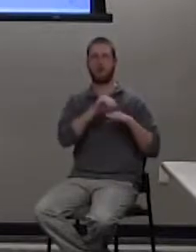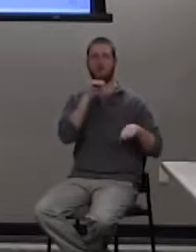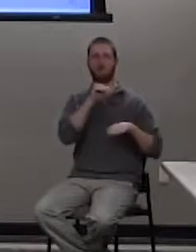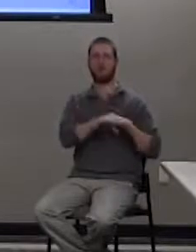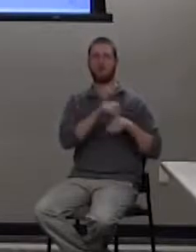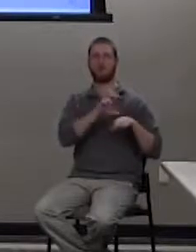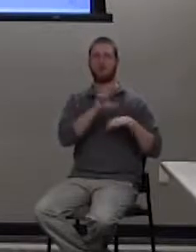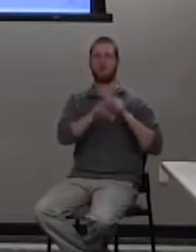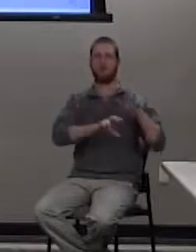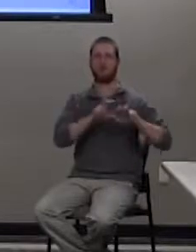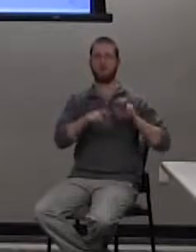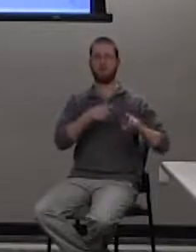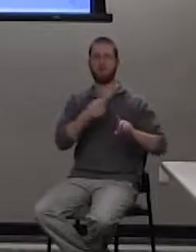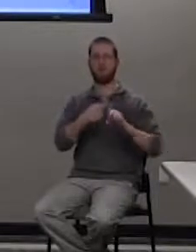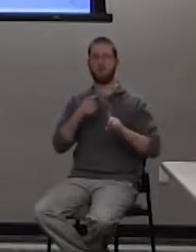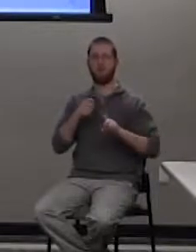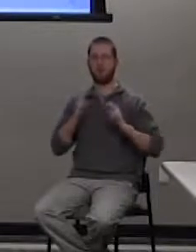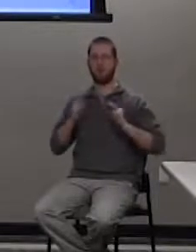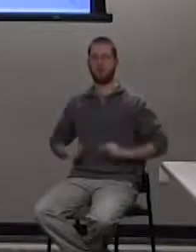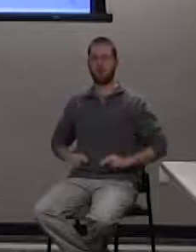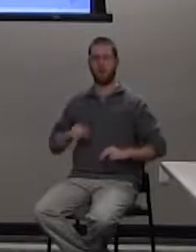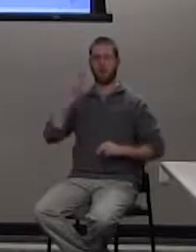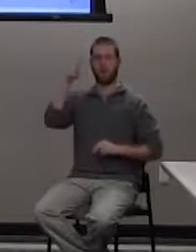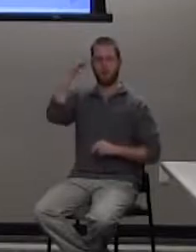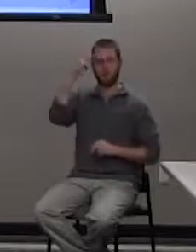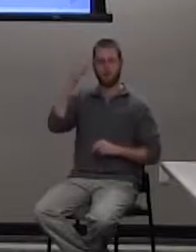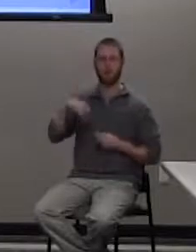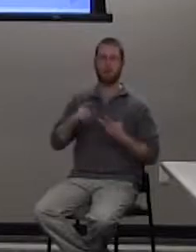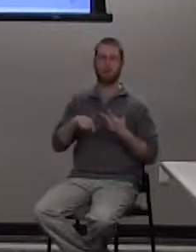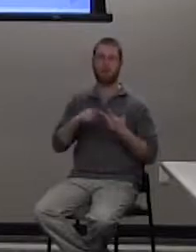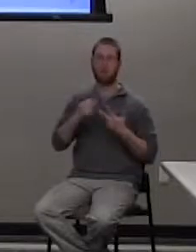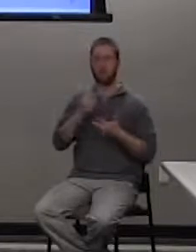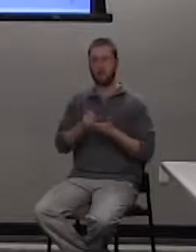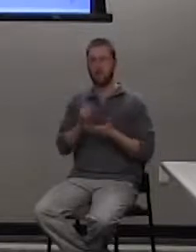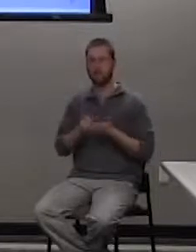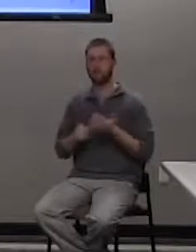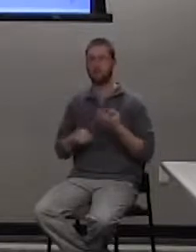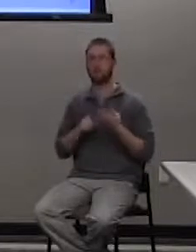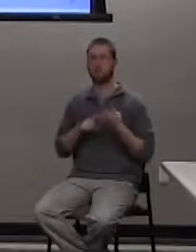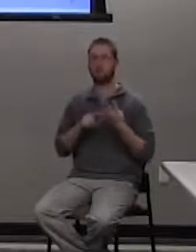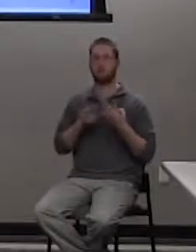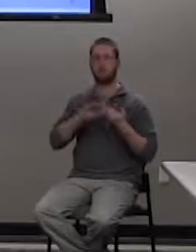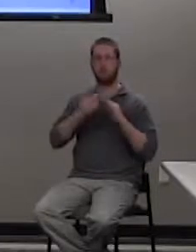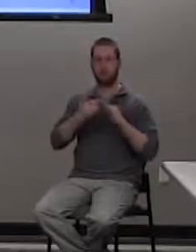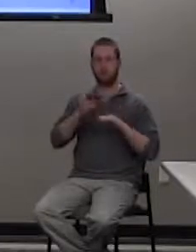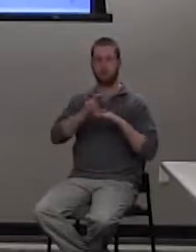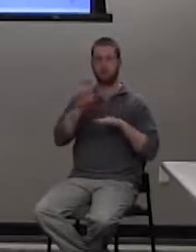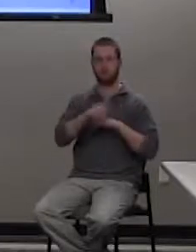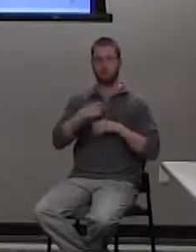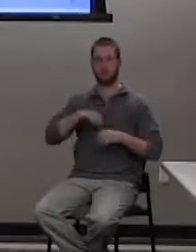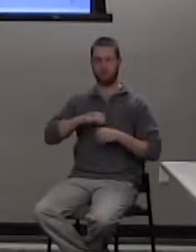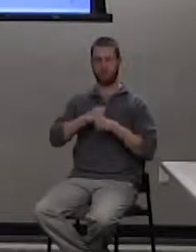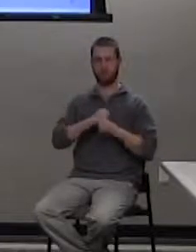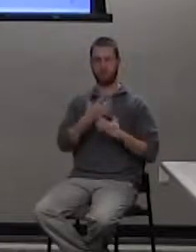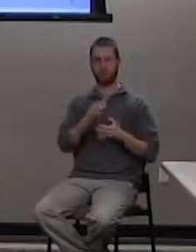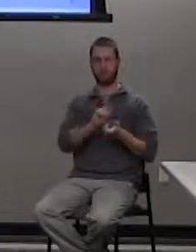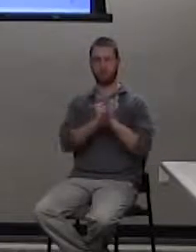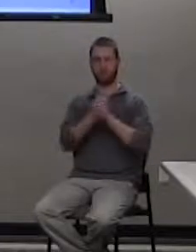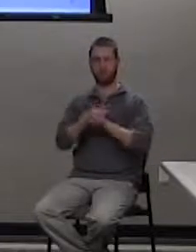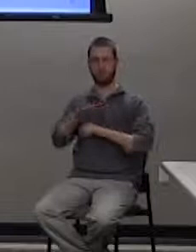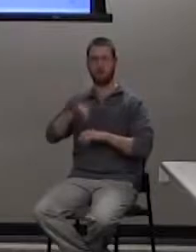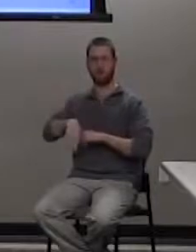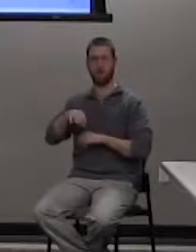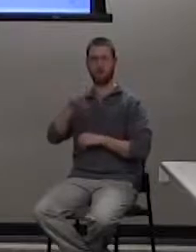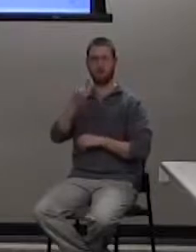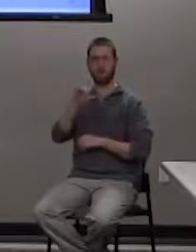influence of the investments, human, political, financial, community that we're making to change the